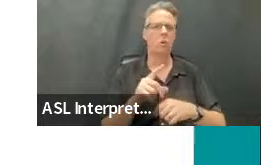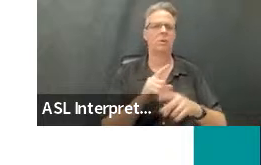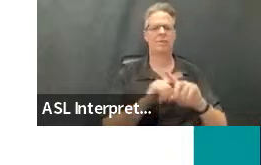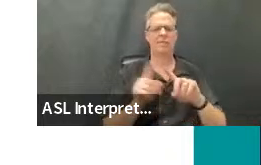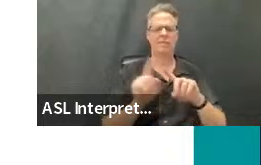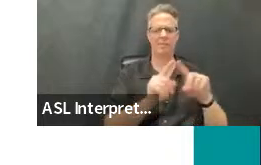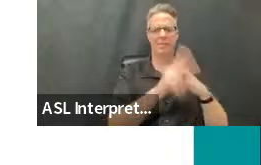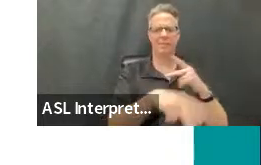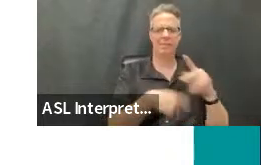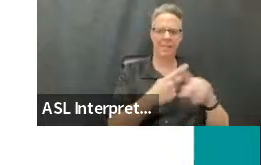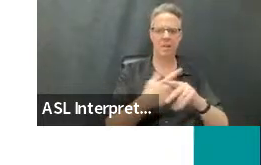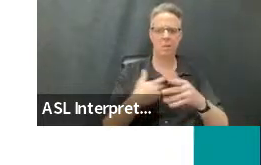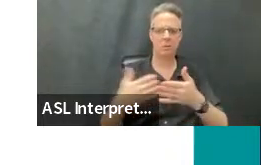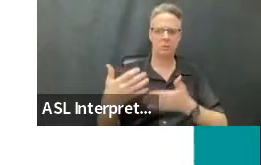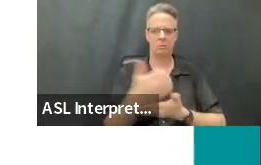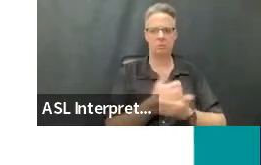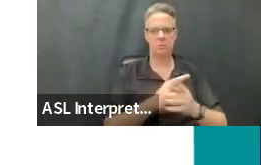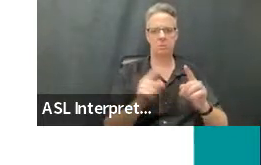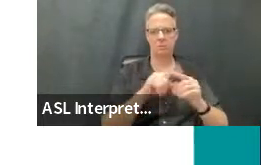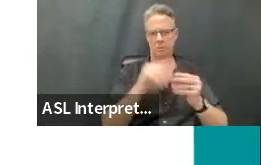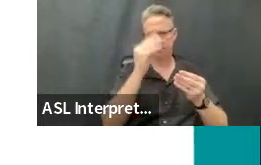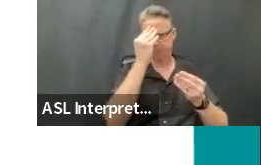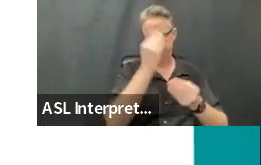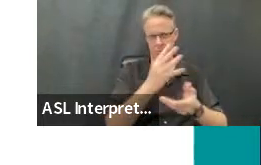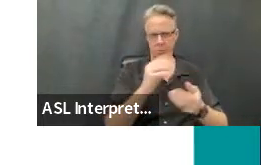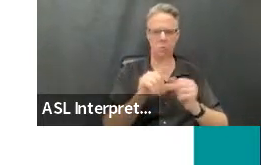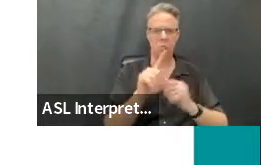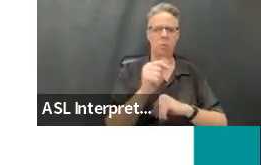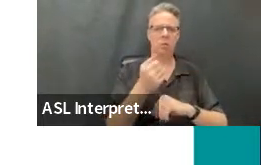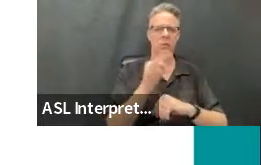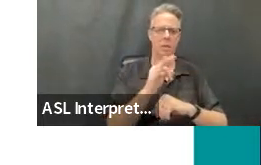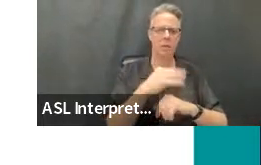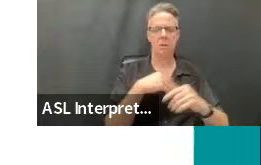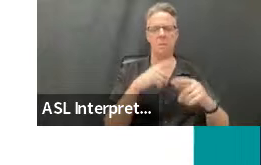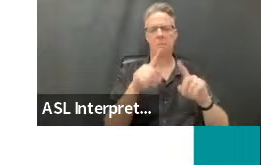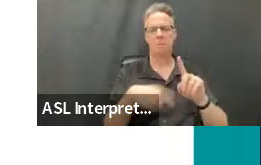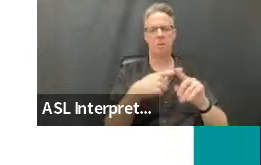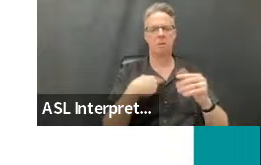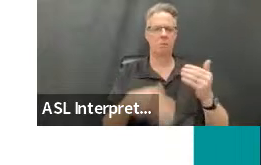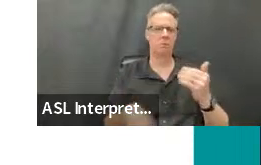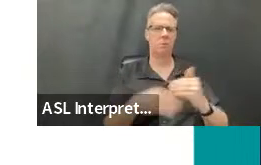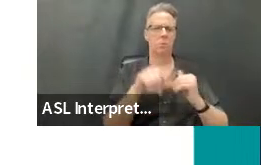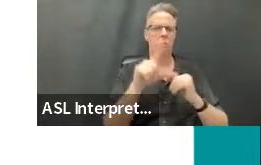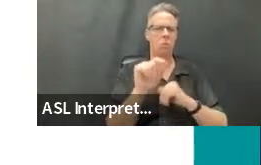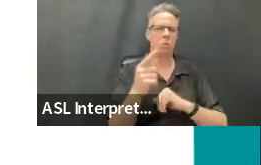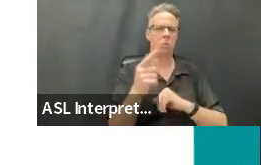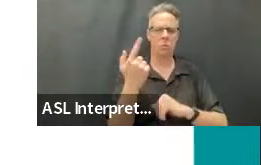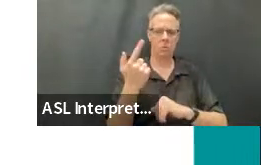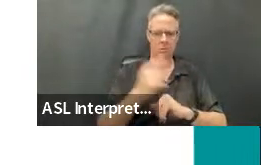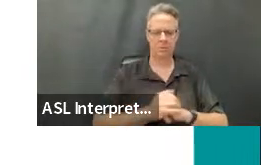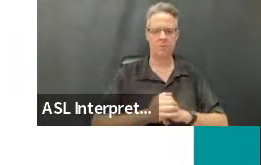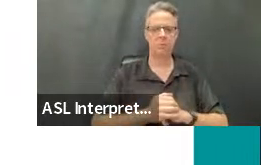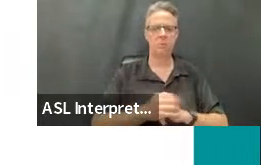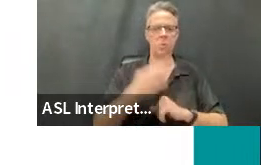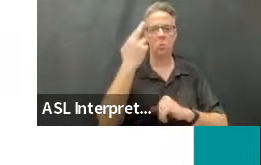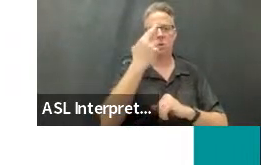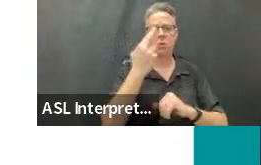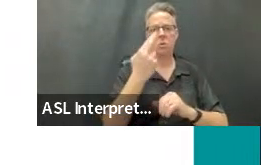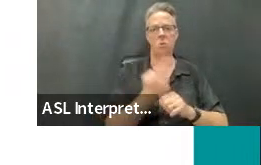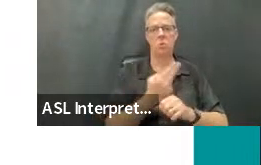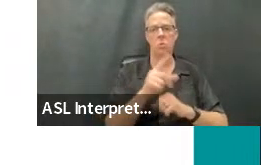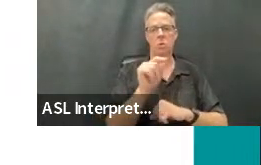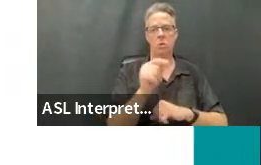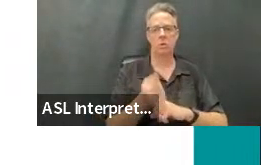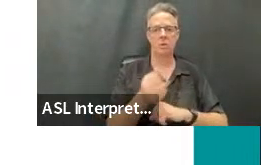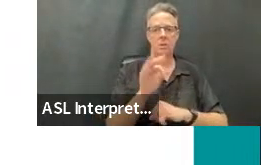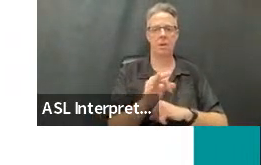we collected kind of current data in 2019, and then we supplemented that with some additional information in 2021. The reason we're using